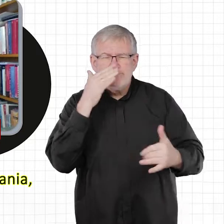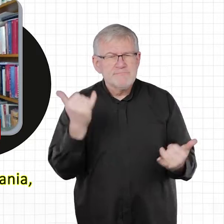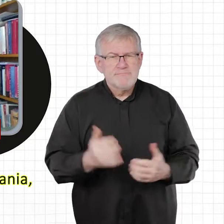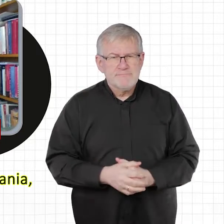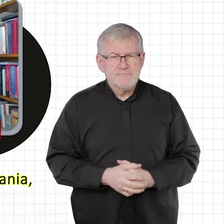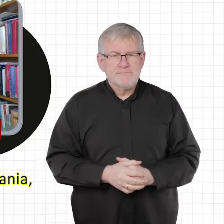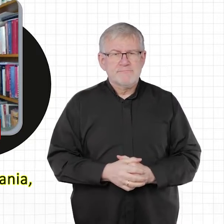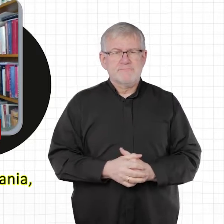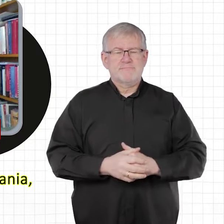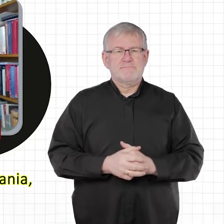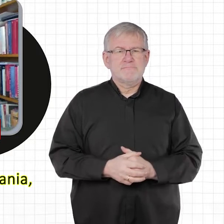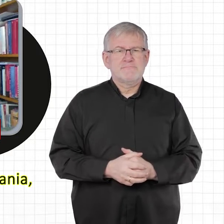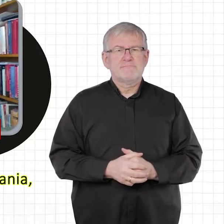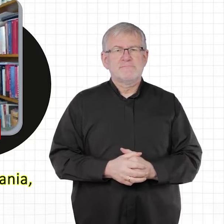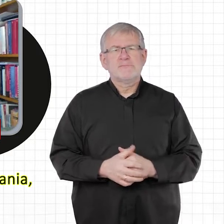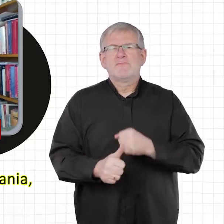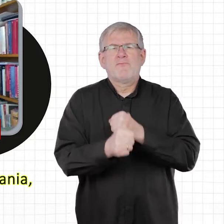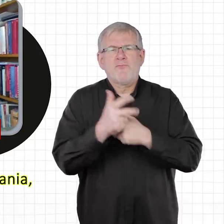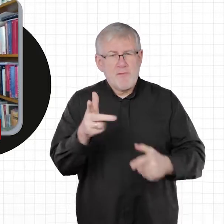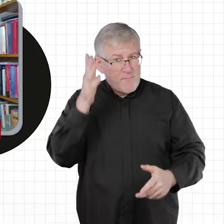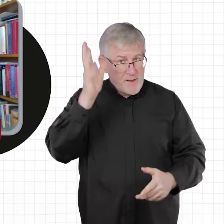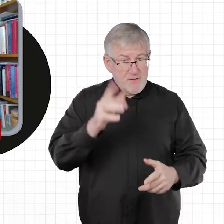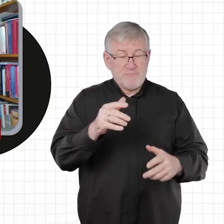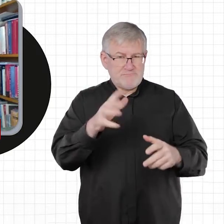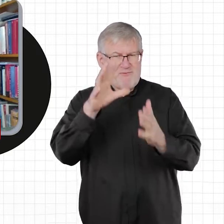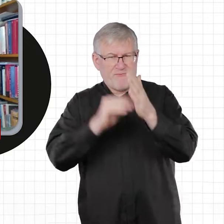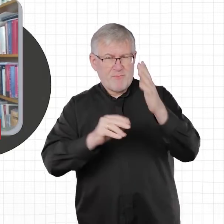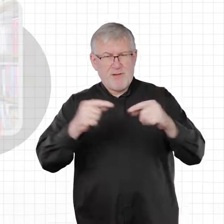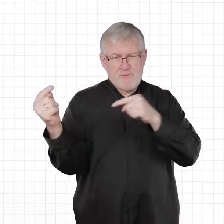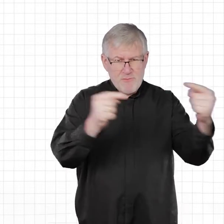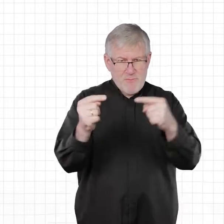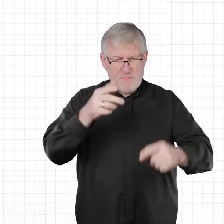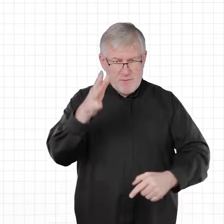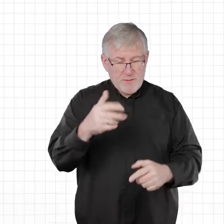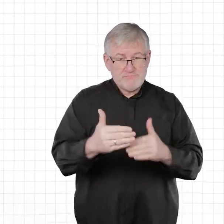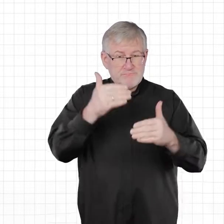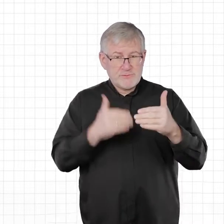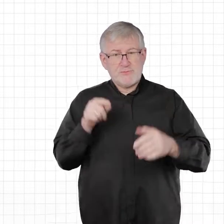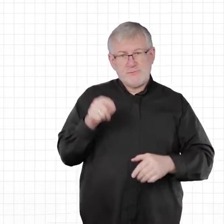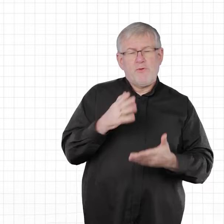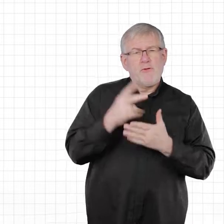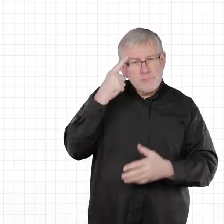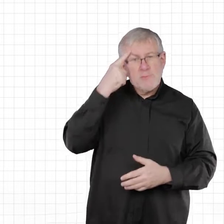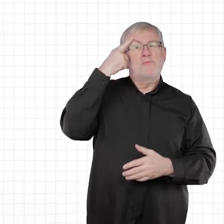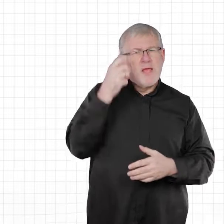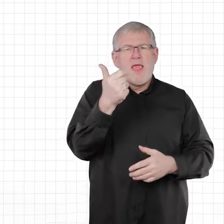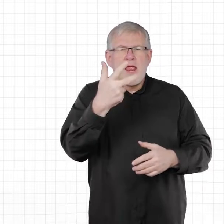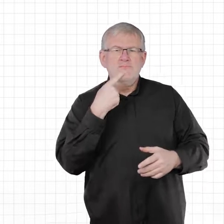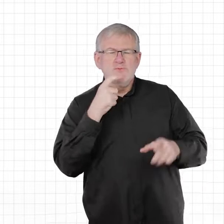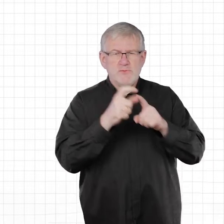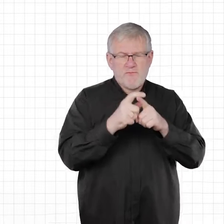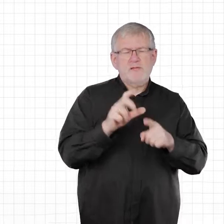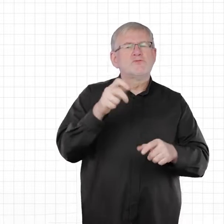but what's the point of our meeting and our conversation? Because this will be the form of conversation. Maybe I